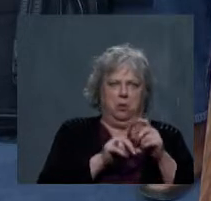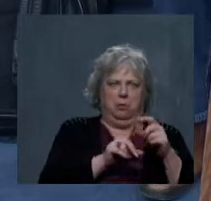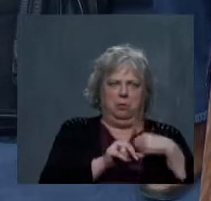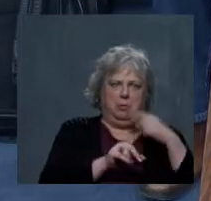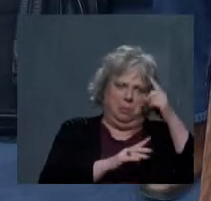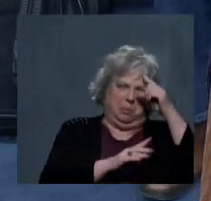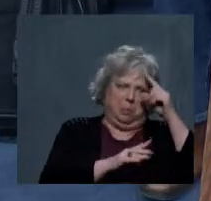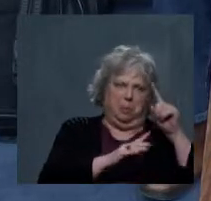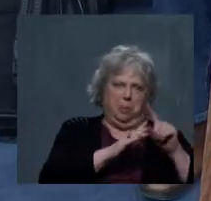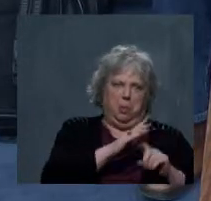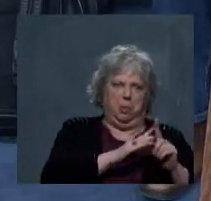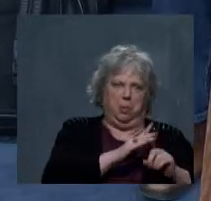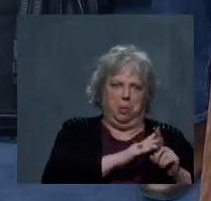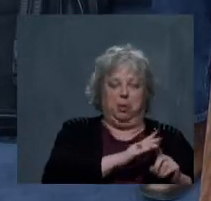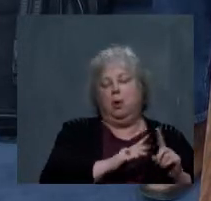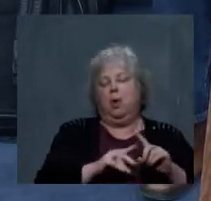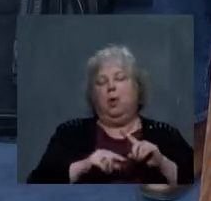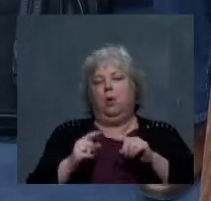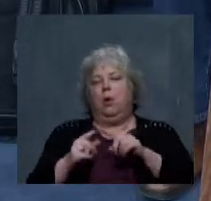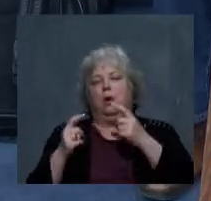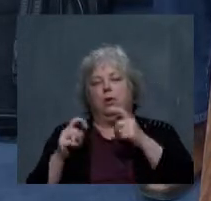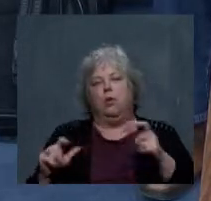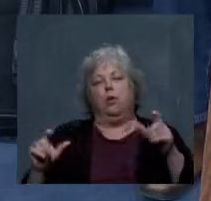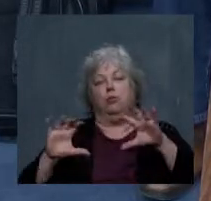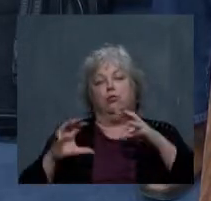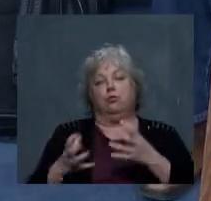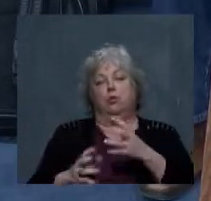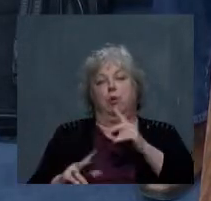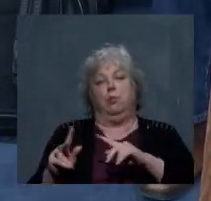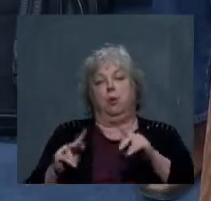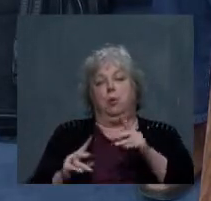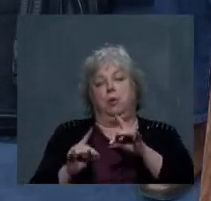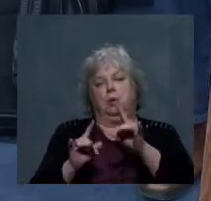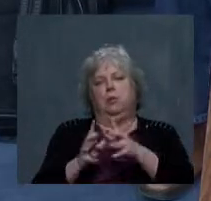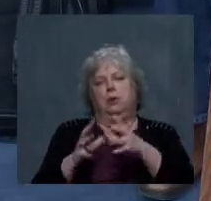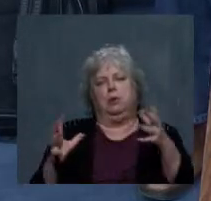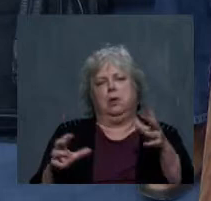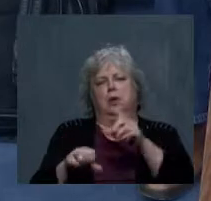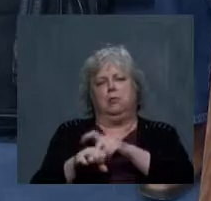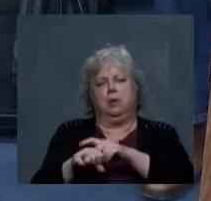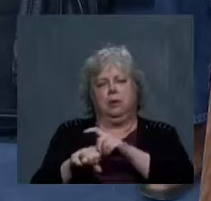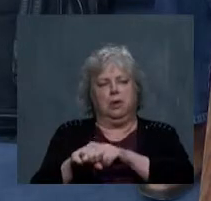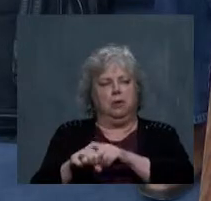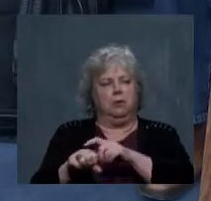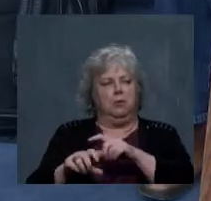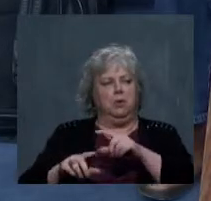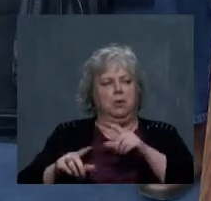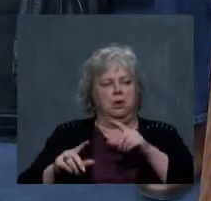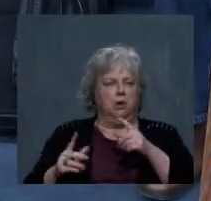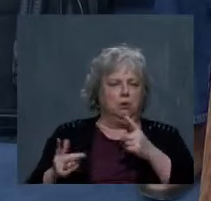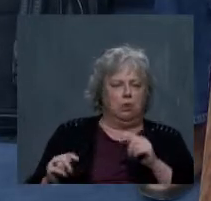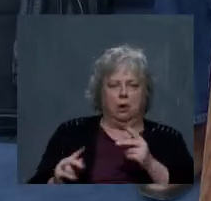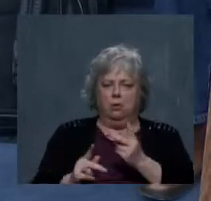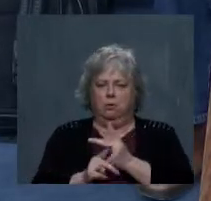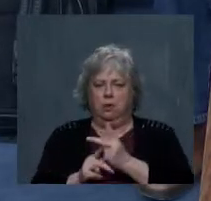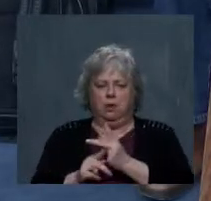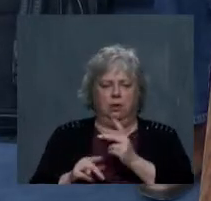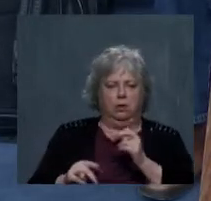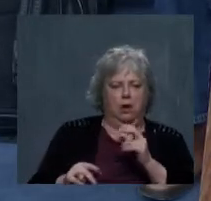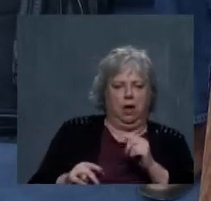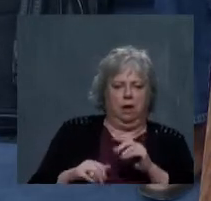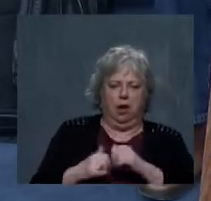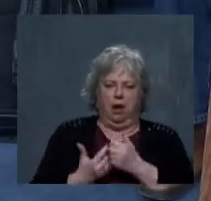a large group of citizens spent a considerable amount of time trying to determine how they were going